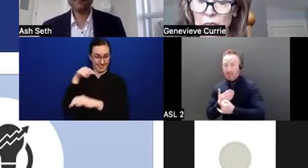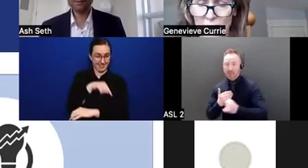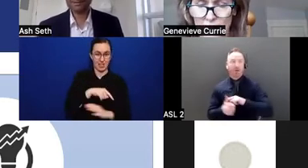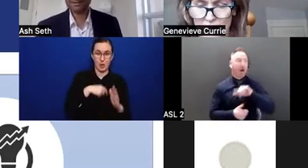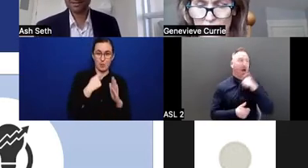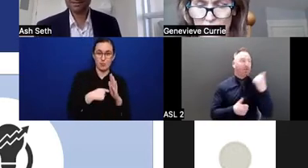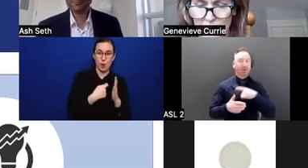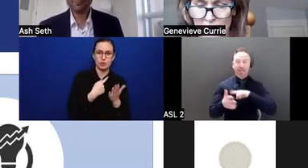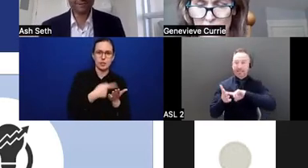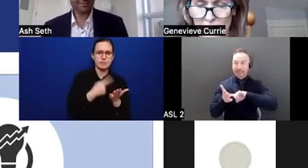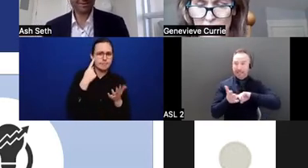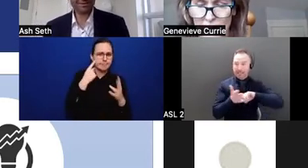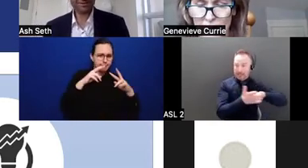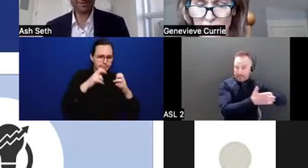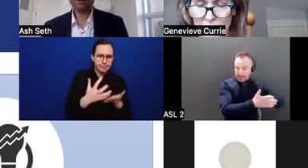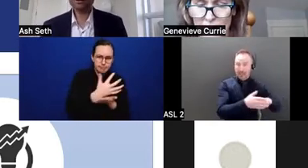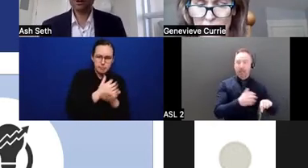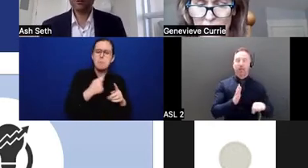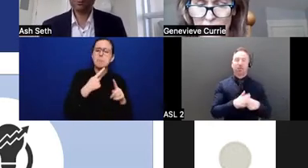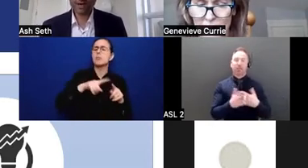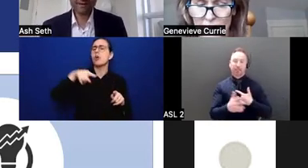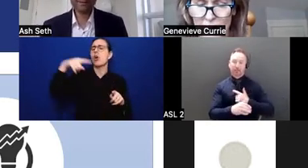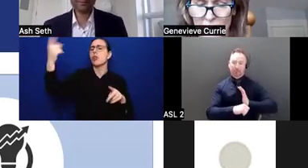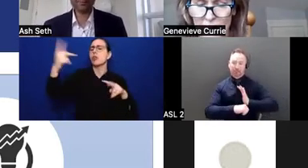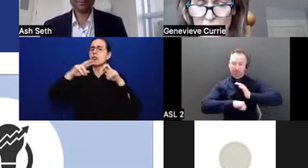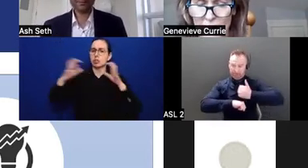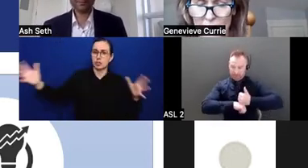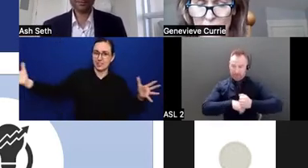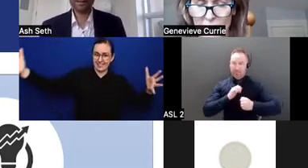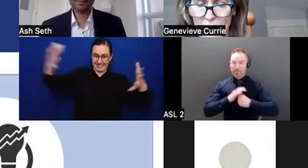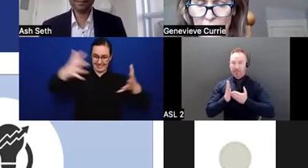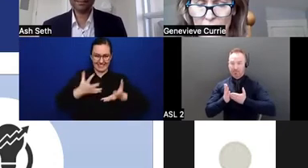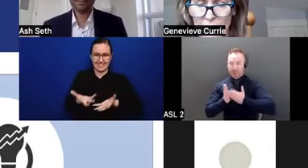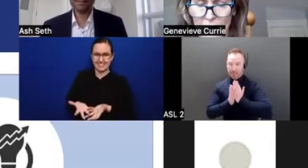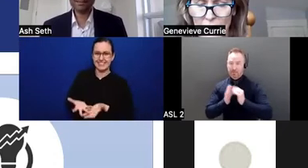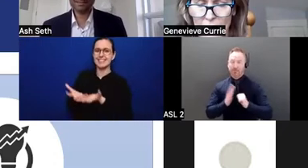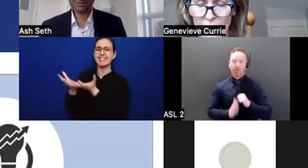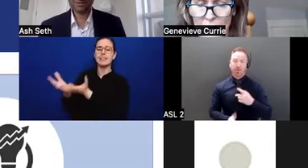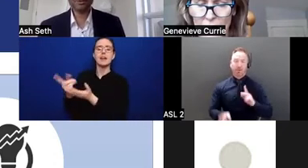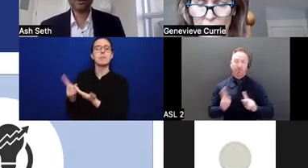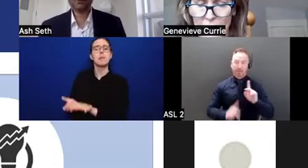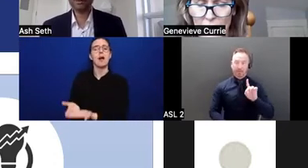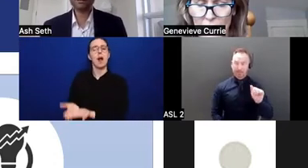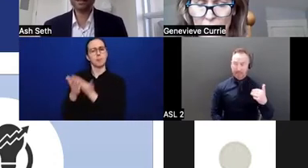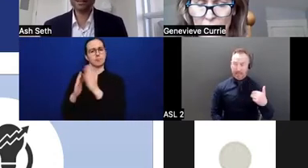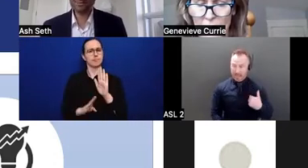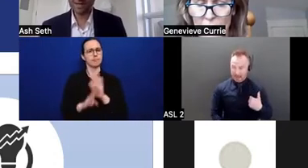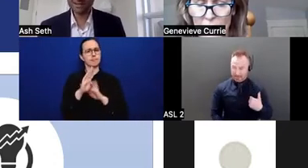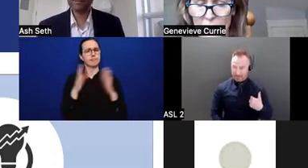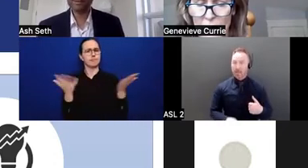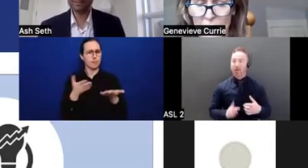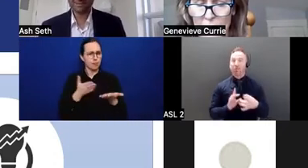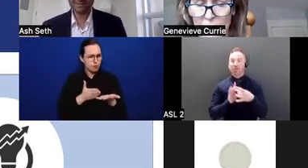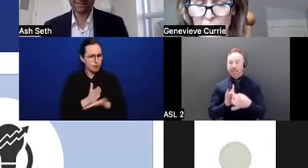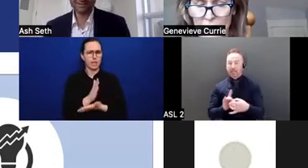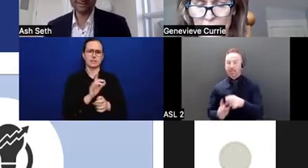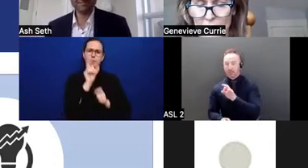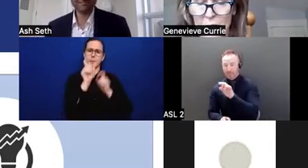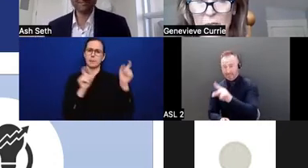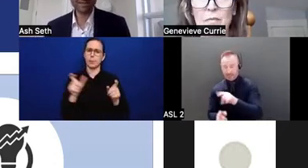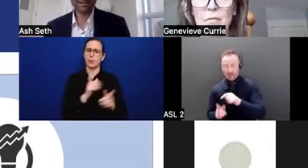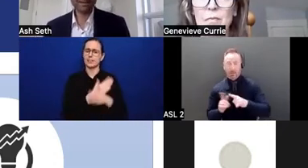will facilitate the full implementation of rights of persons with disabilities in the situations of risk and humanitarian